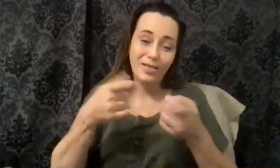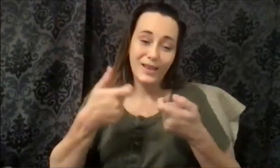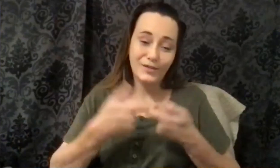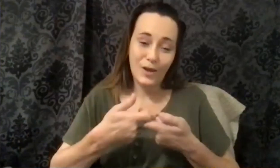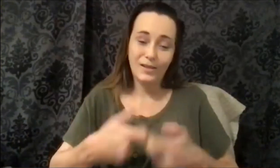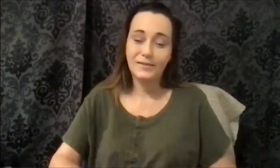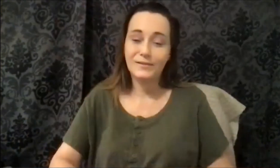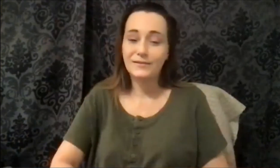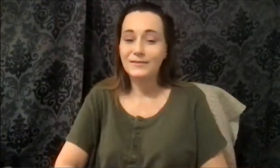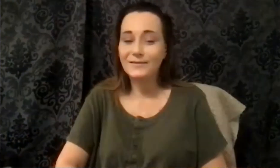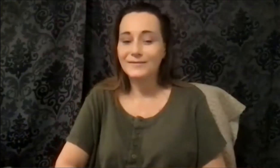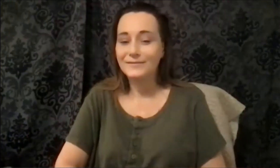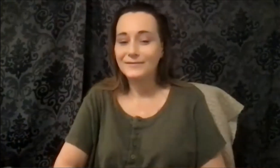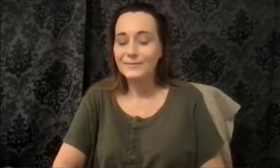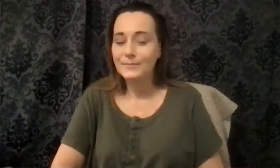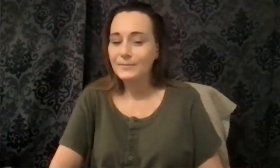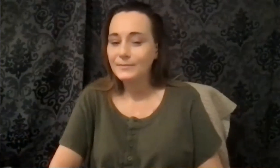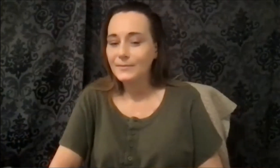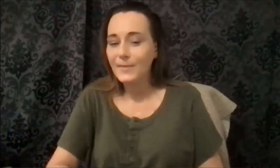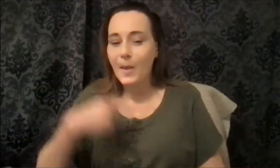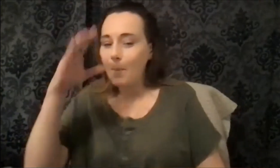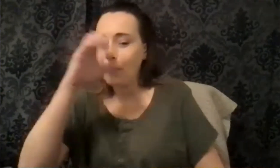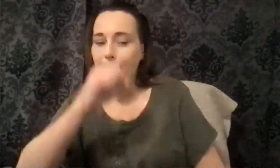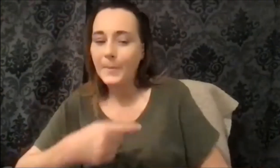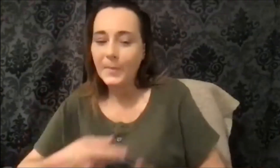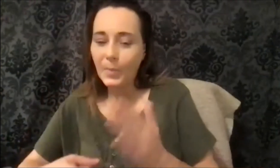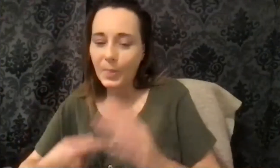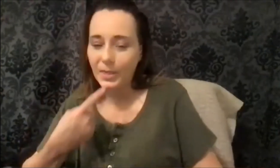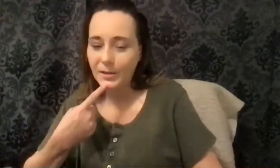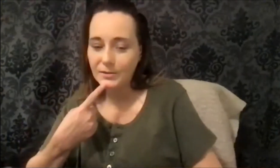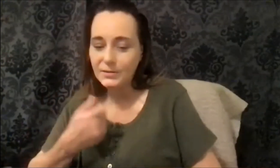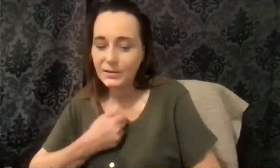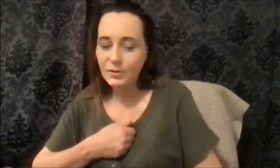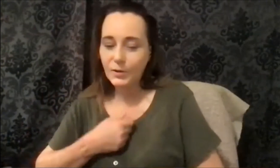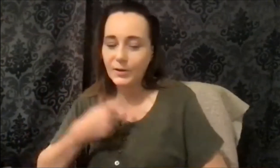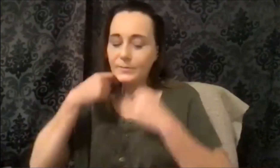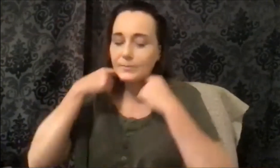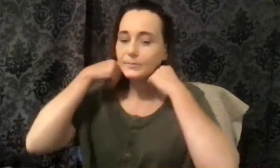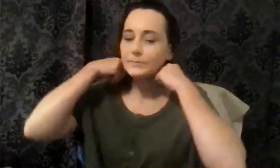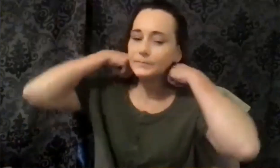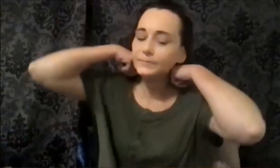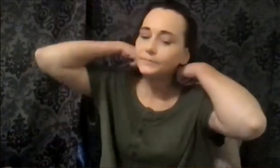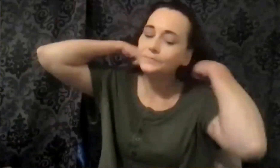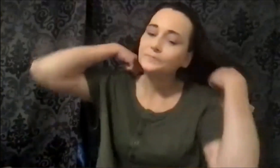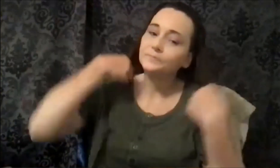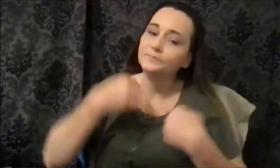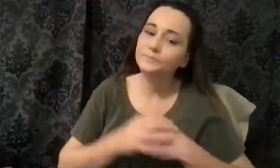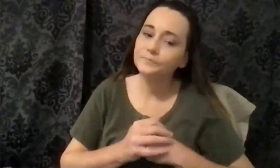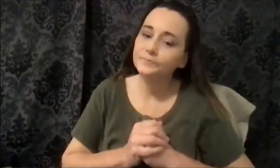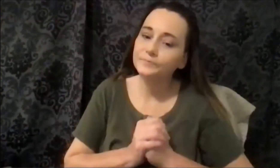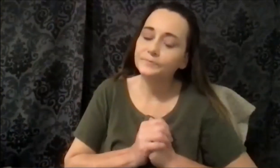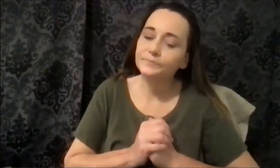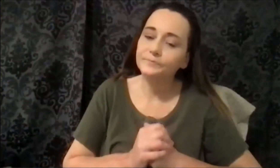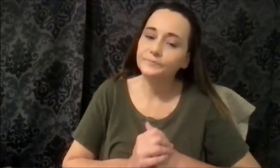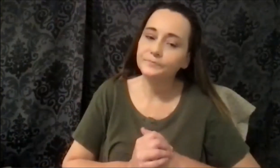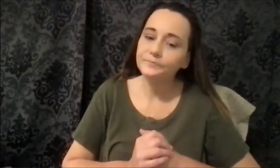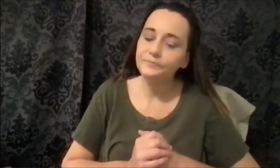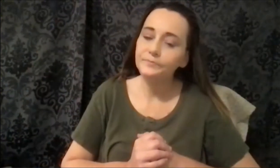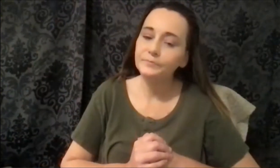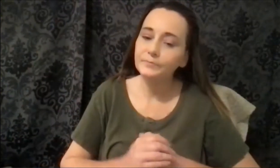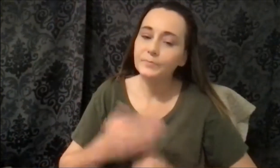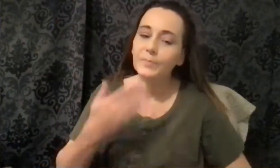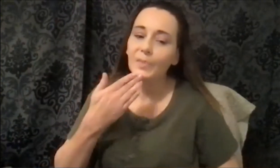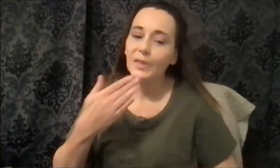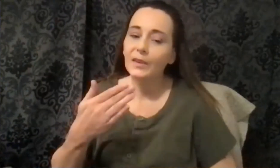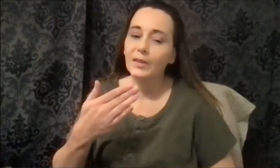All right. Thank you, George. I think the board has heard your input. All right, I think there